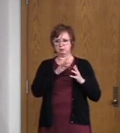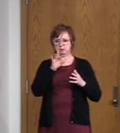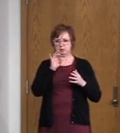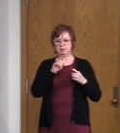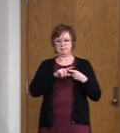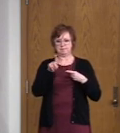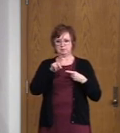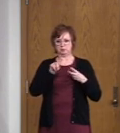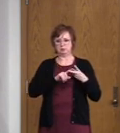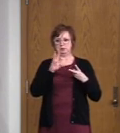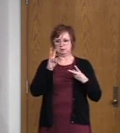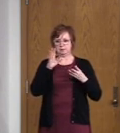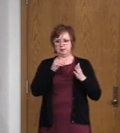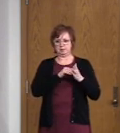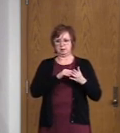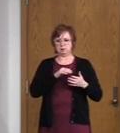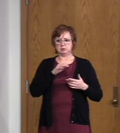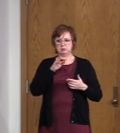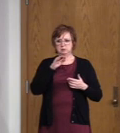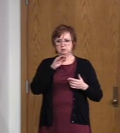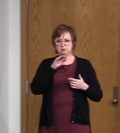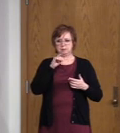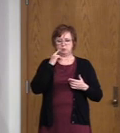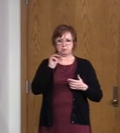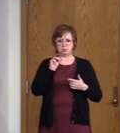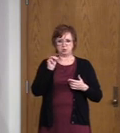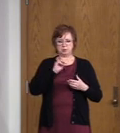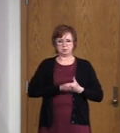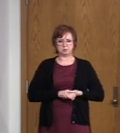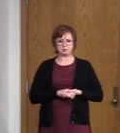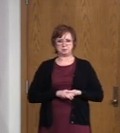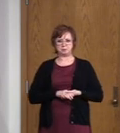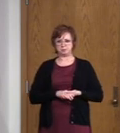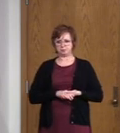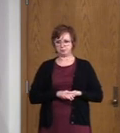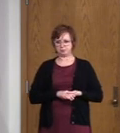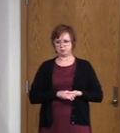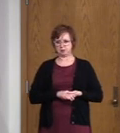Pfizer, 65,500 doses of Moderna.